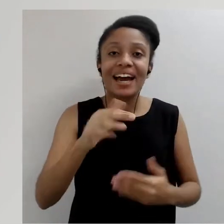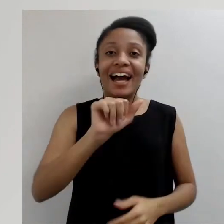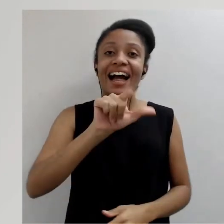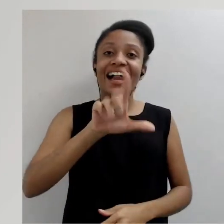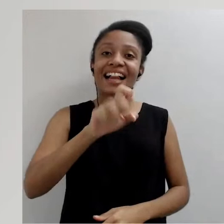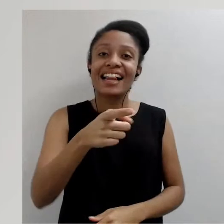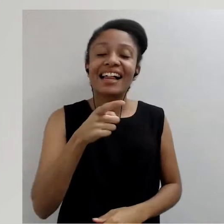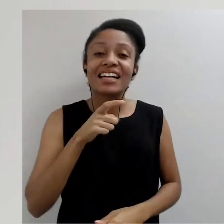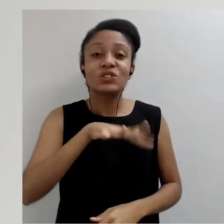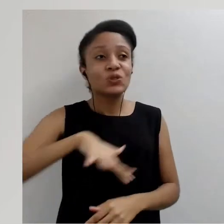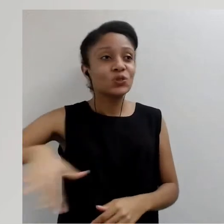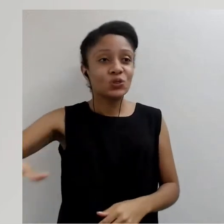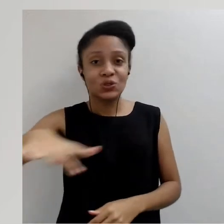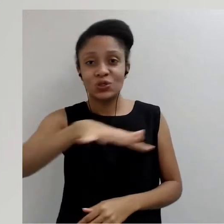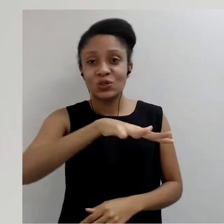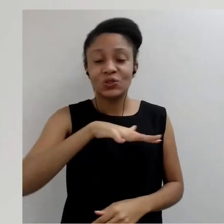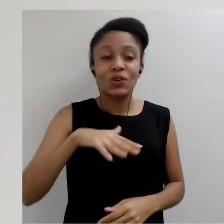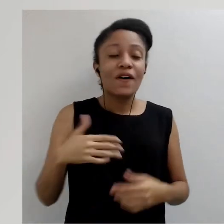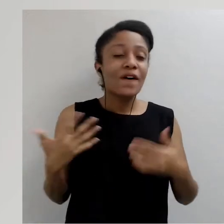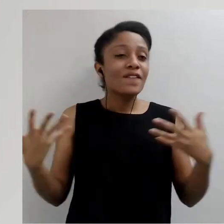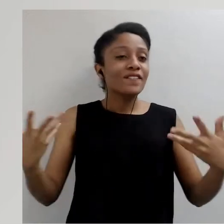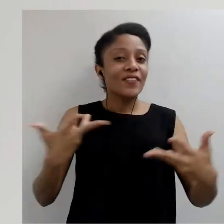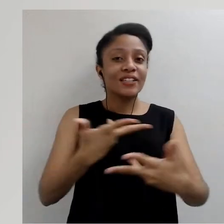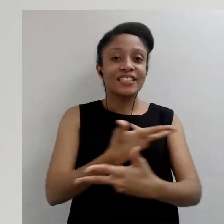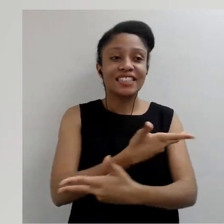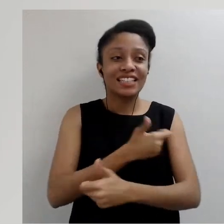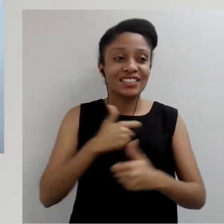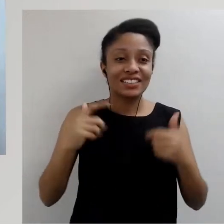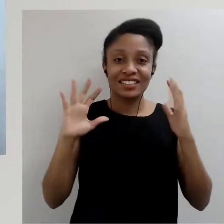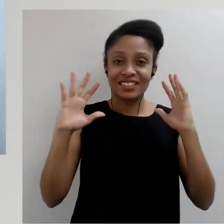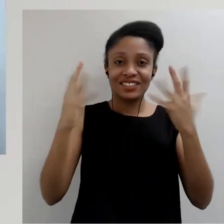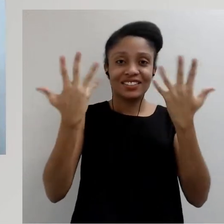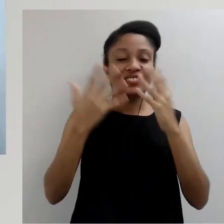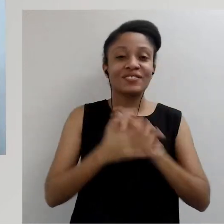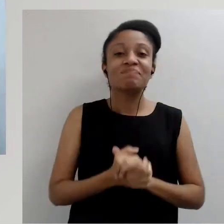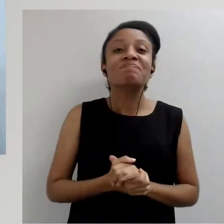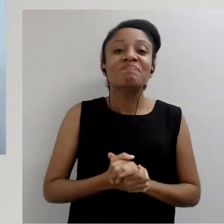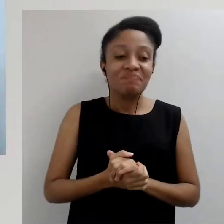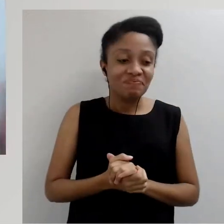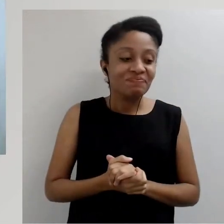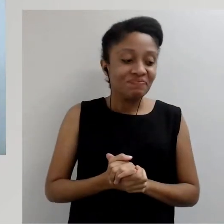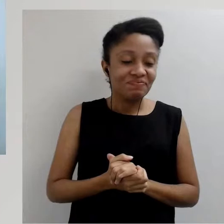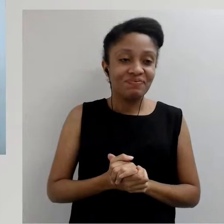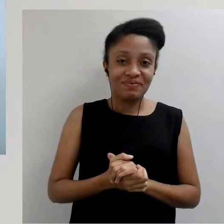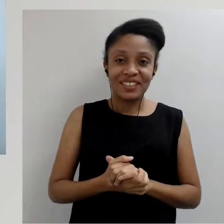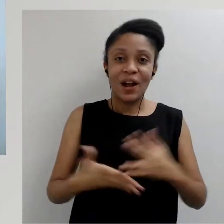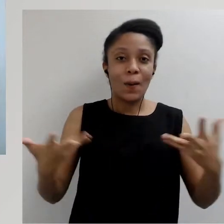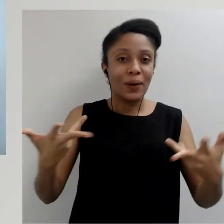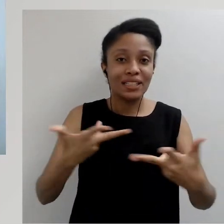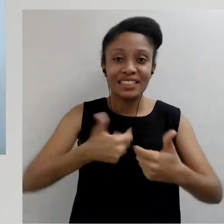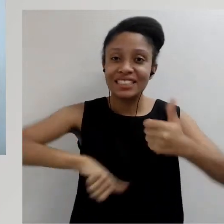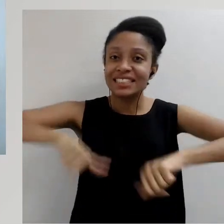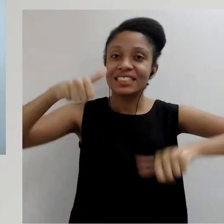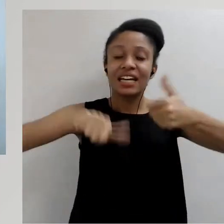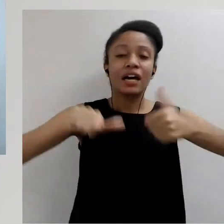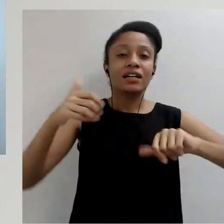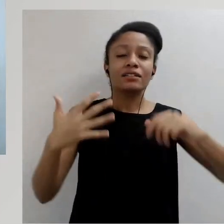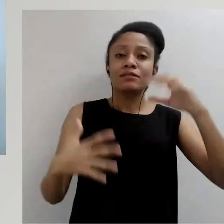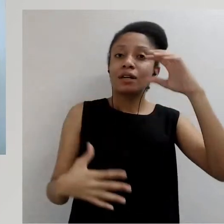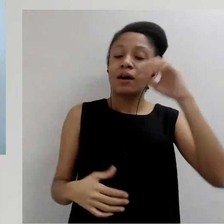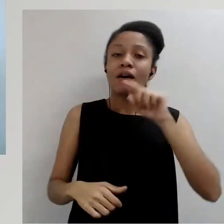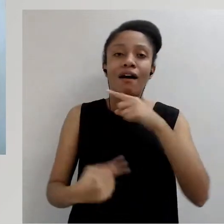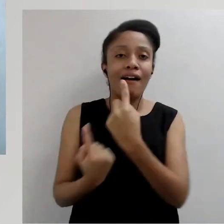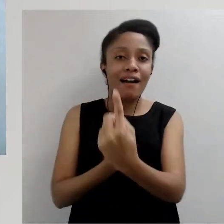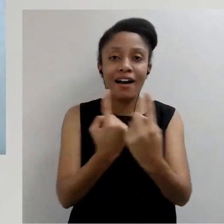Thank you, Alex. Thank you, everybody. It was amazing. This event was amazing. The